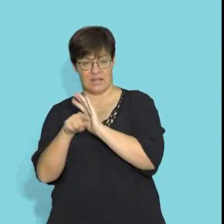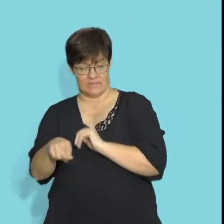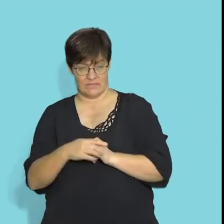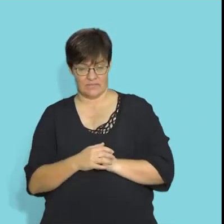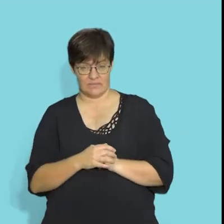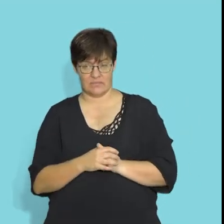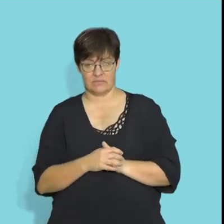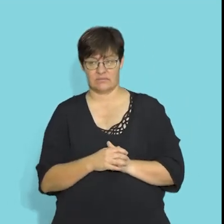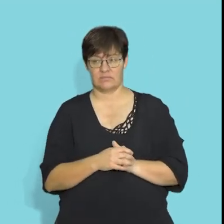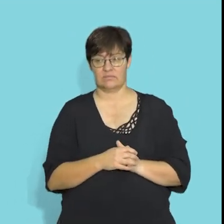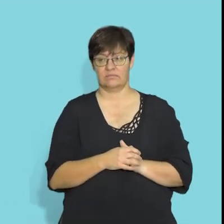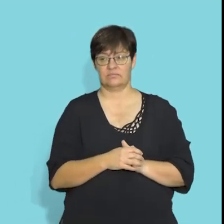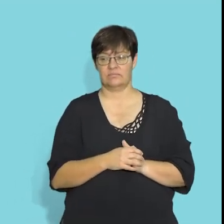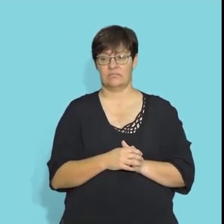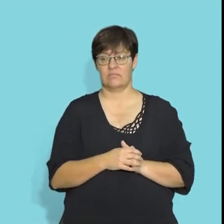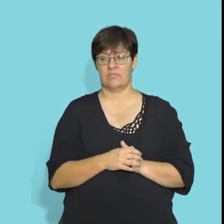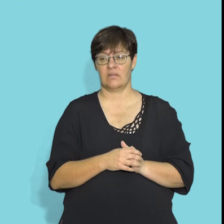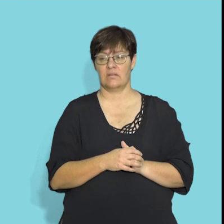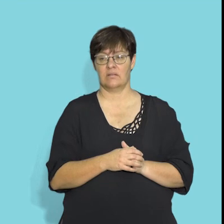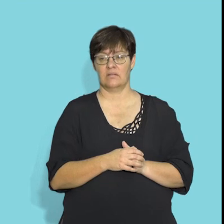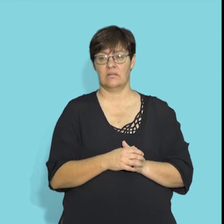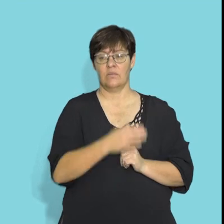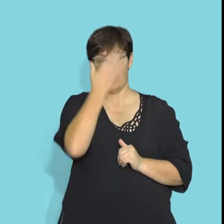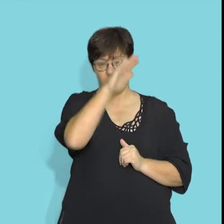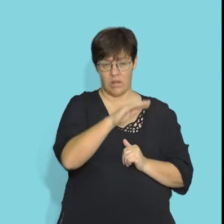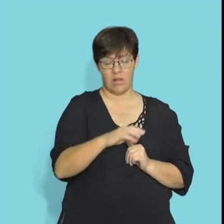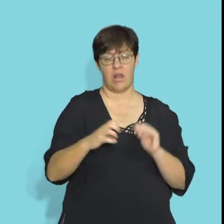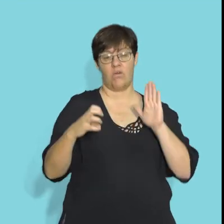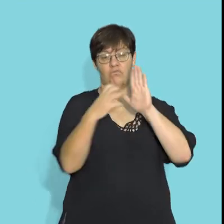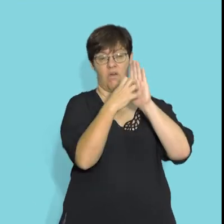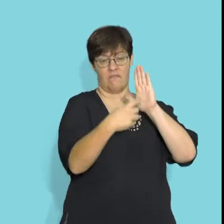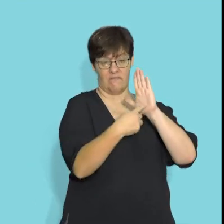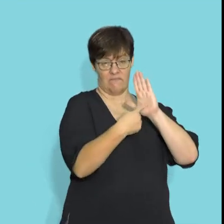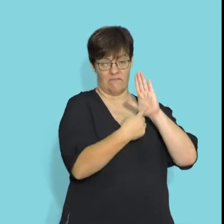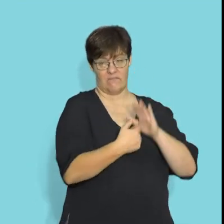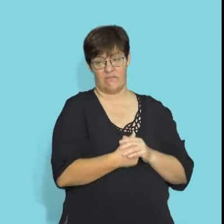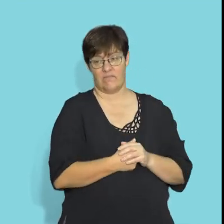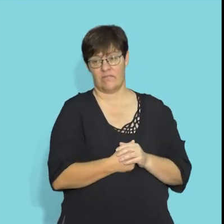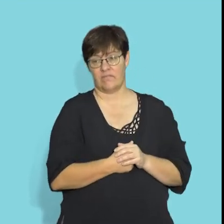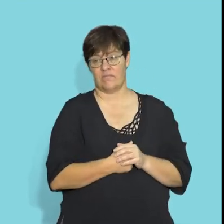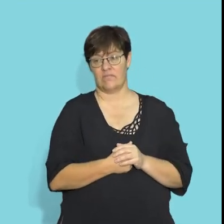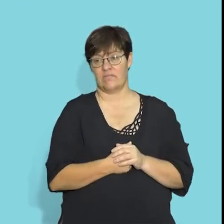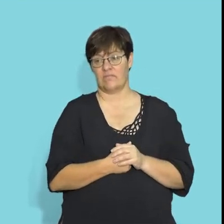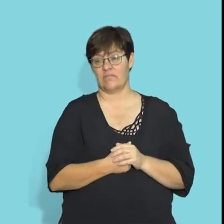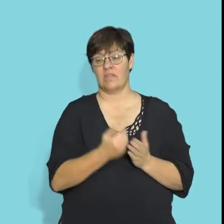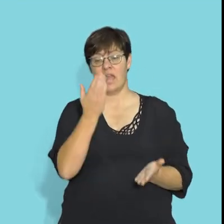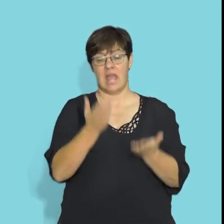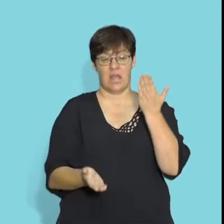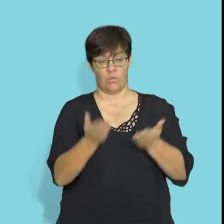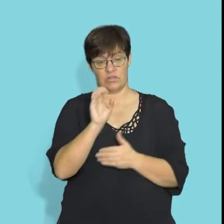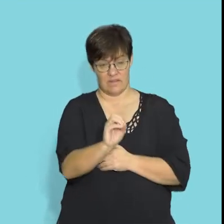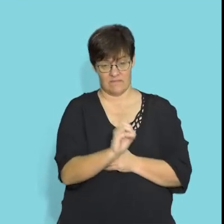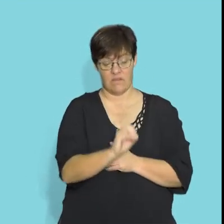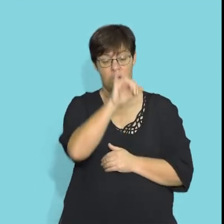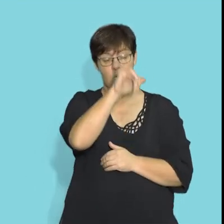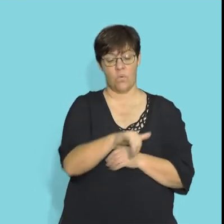over and change the sign. And so I know my graph is going to have the